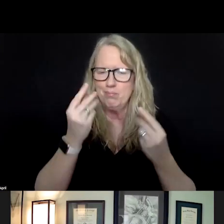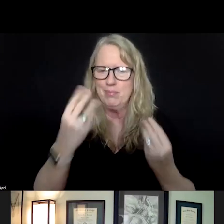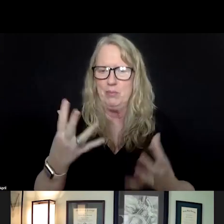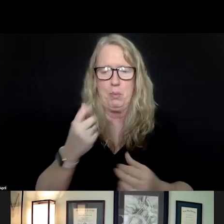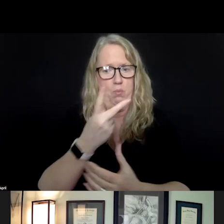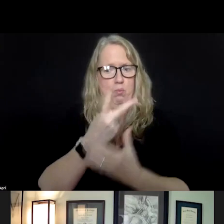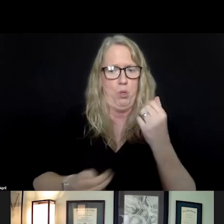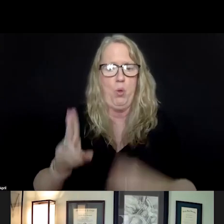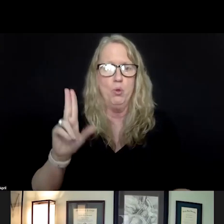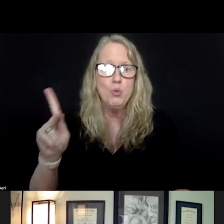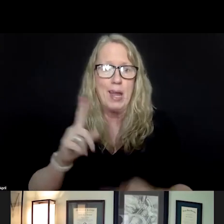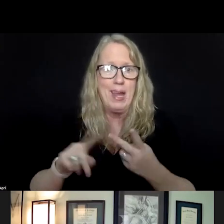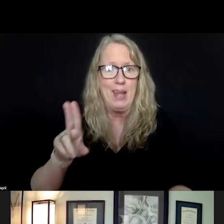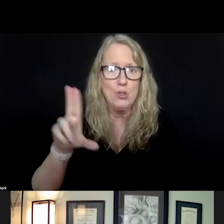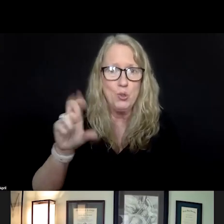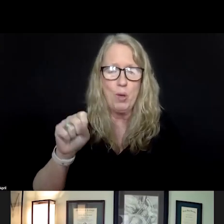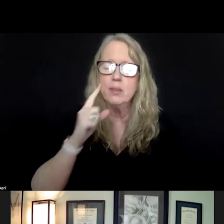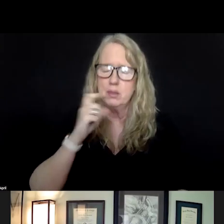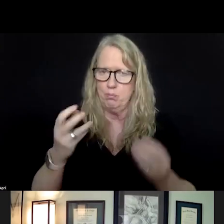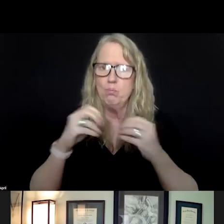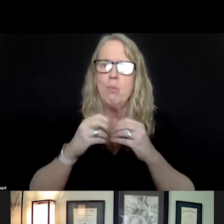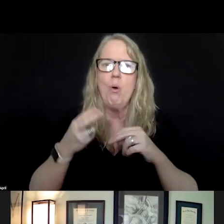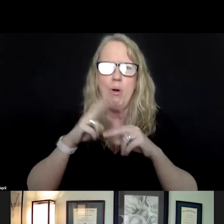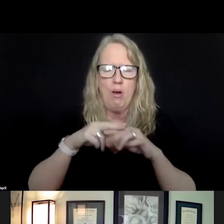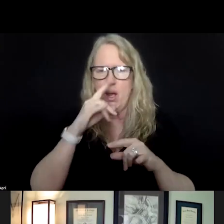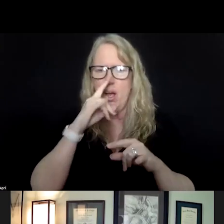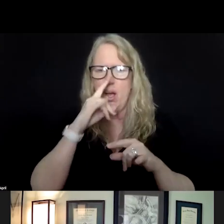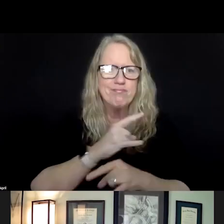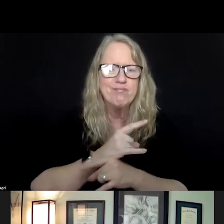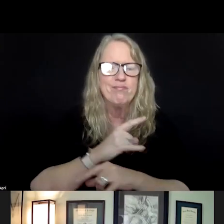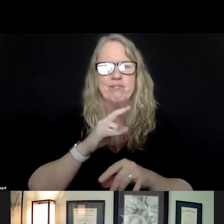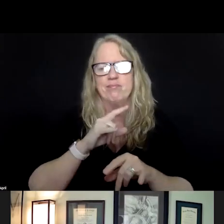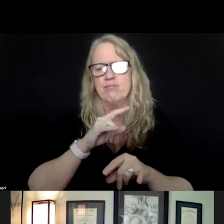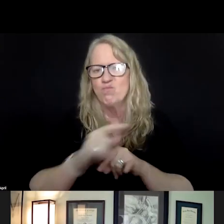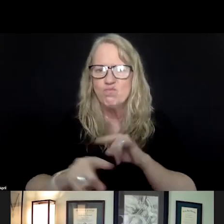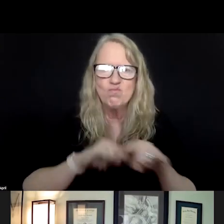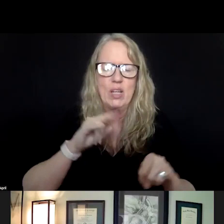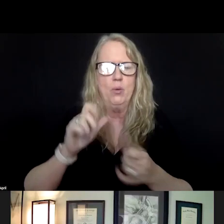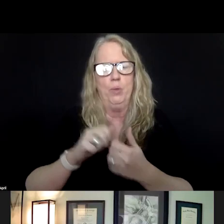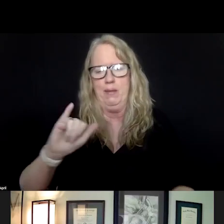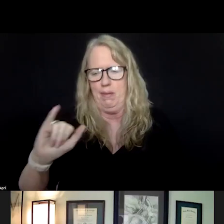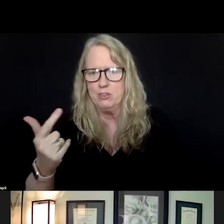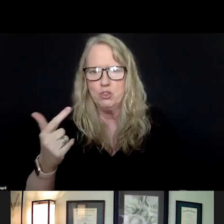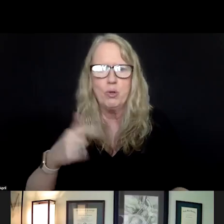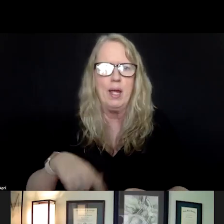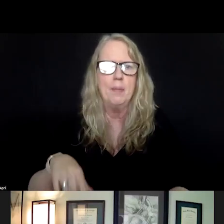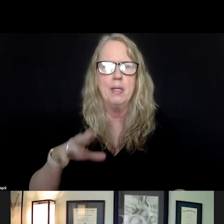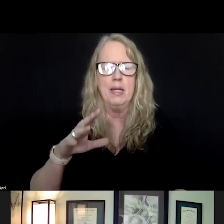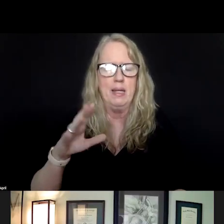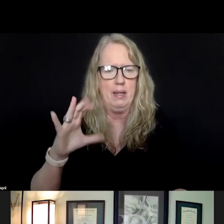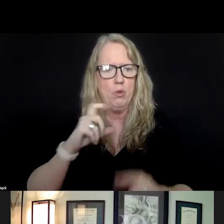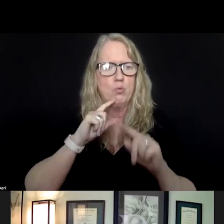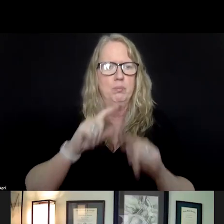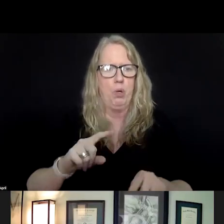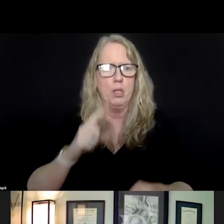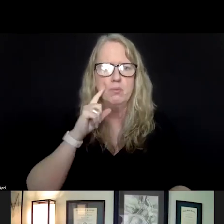the UK and the US, there's increasing scrutiny around Instagram and Meta's response